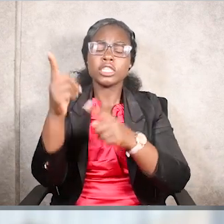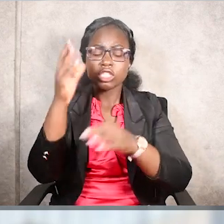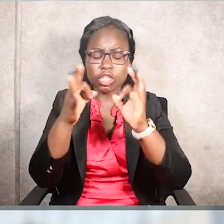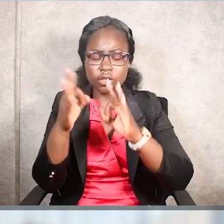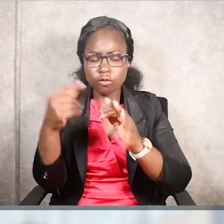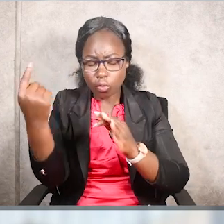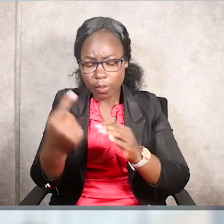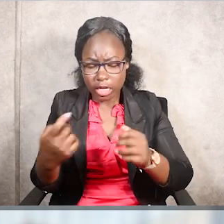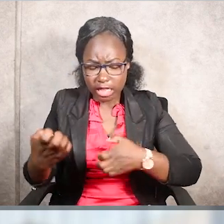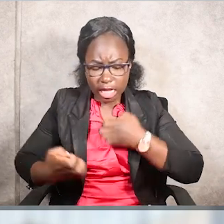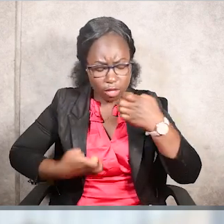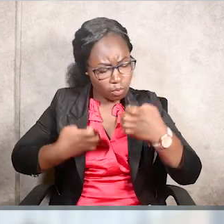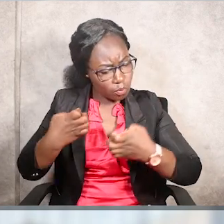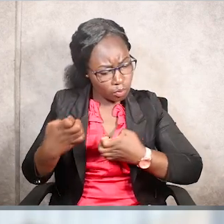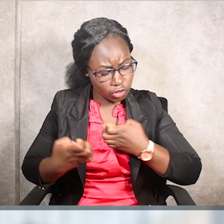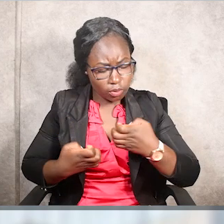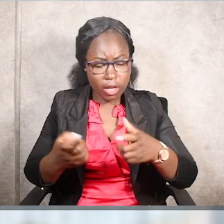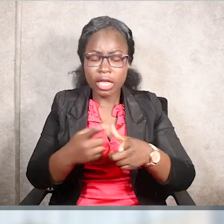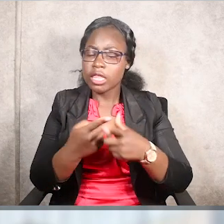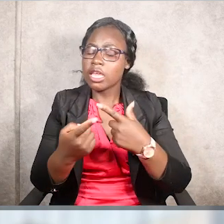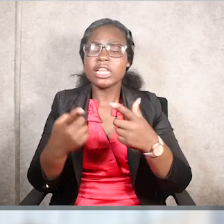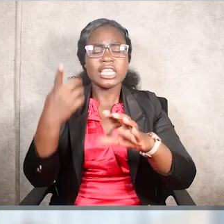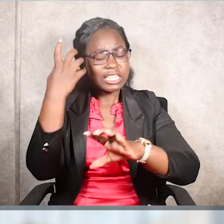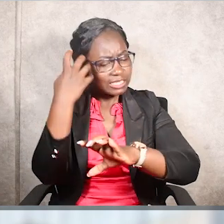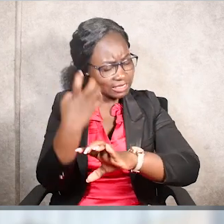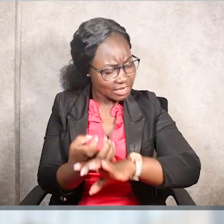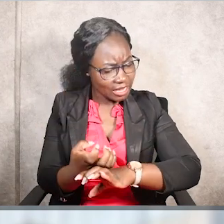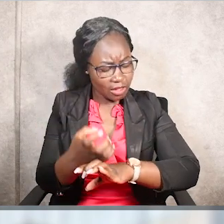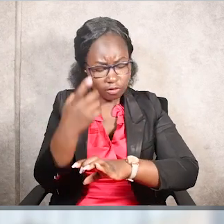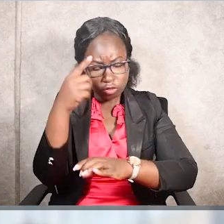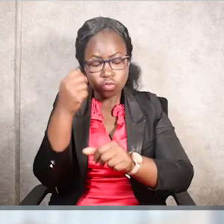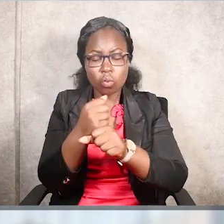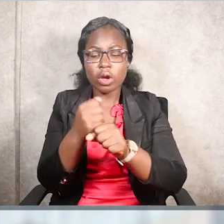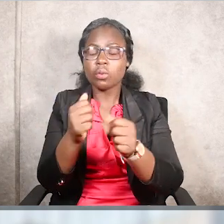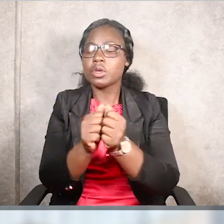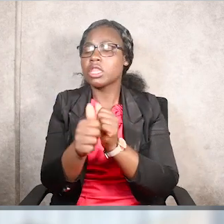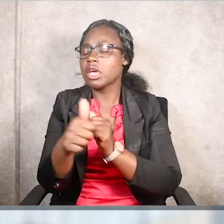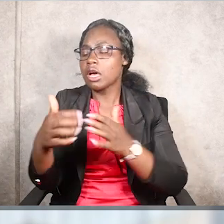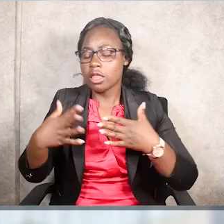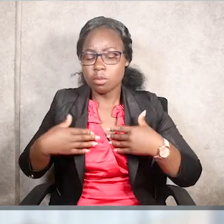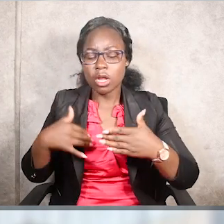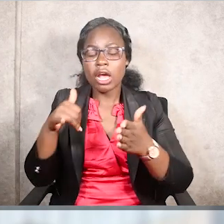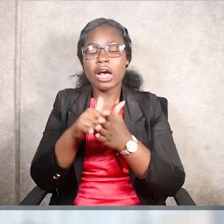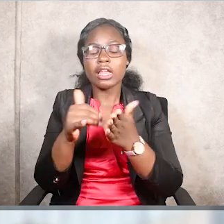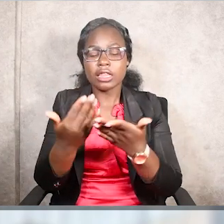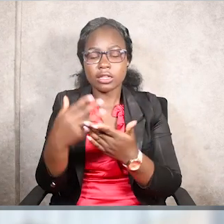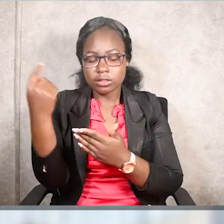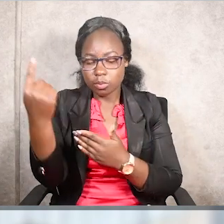your emotional intelligence, then it will be difficult to deal with other people. And that goes hand